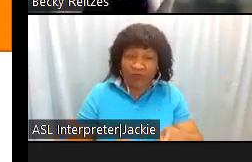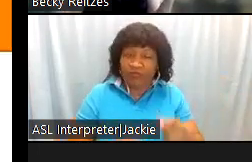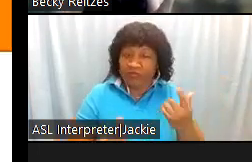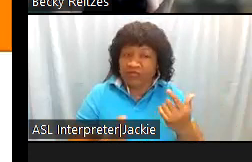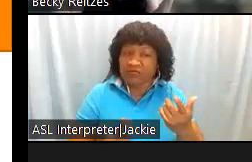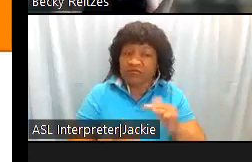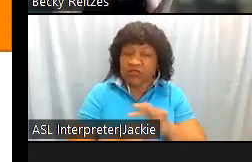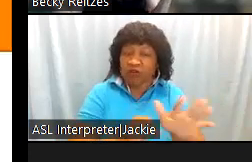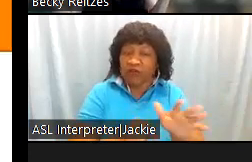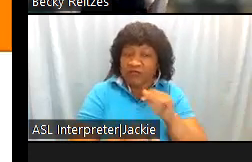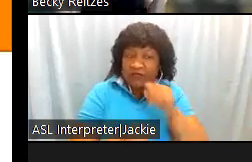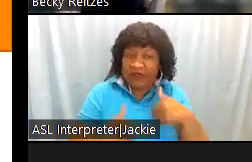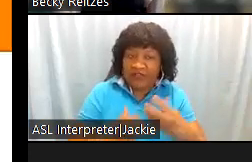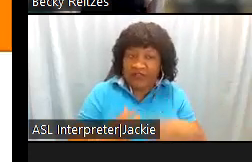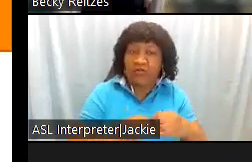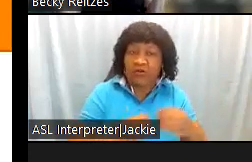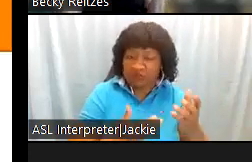can initiate